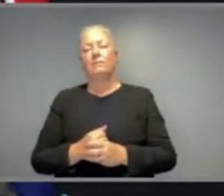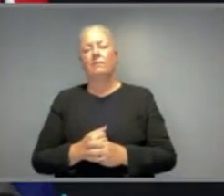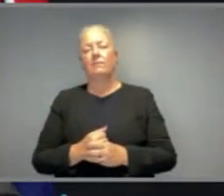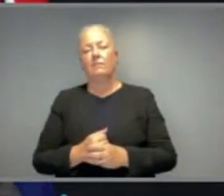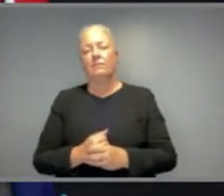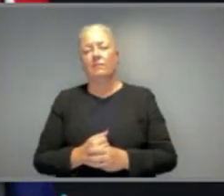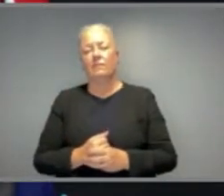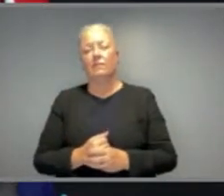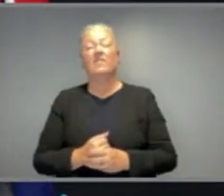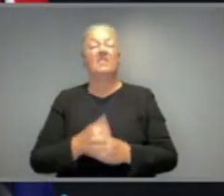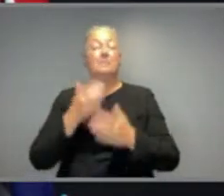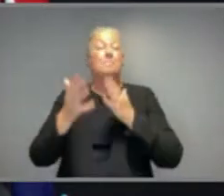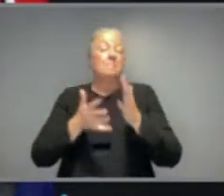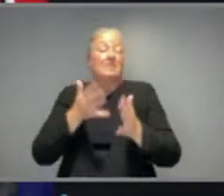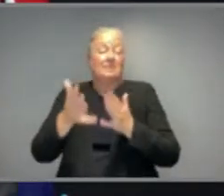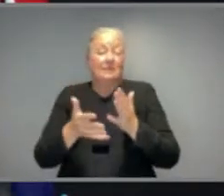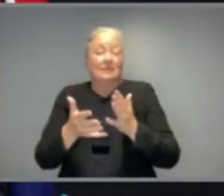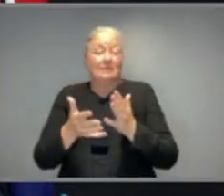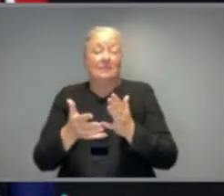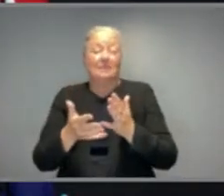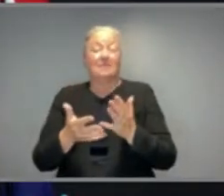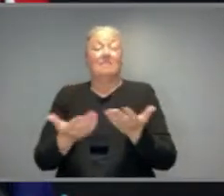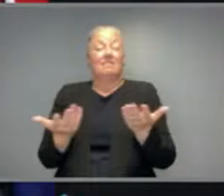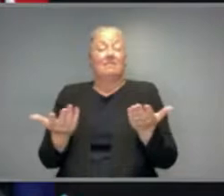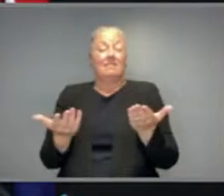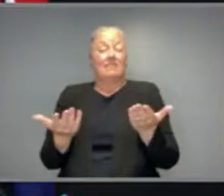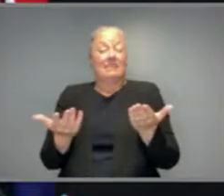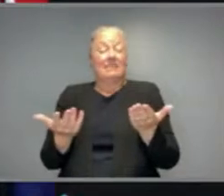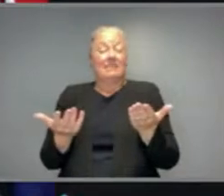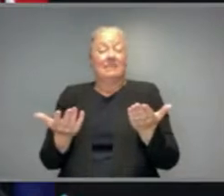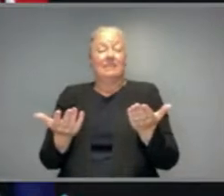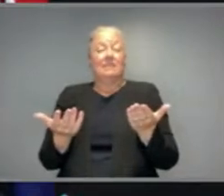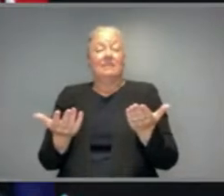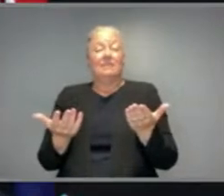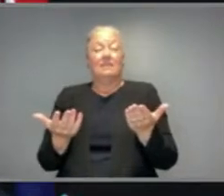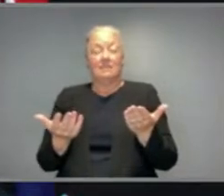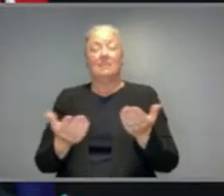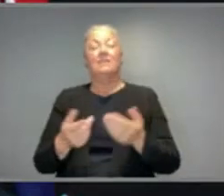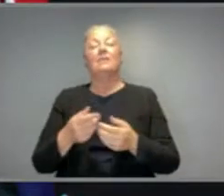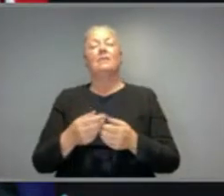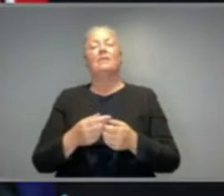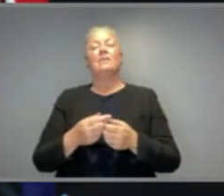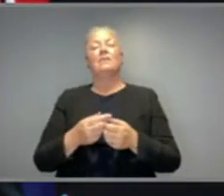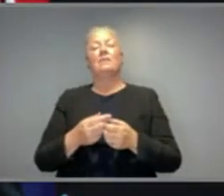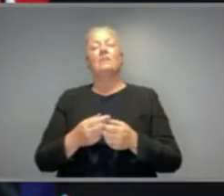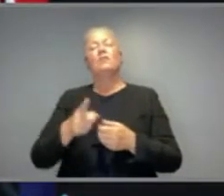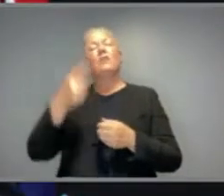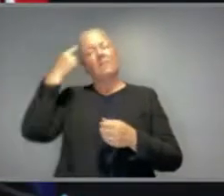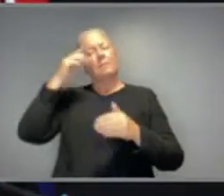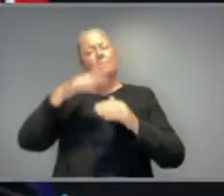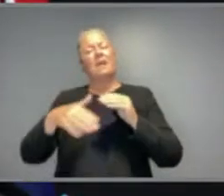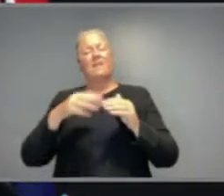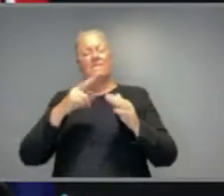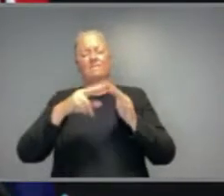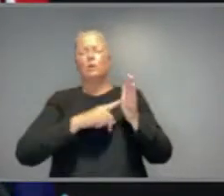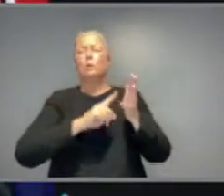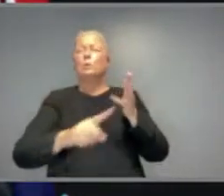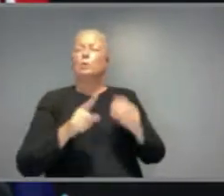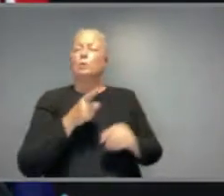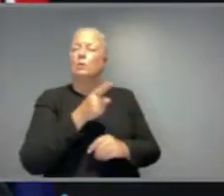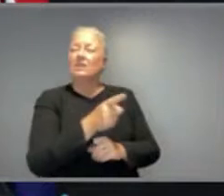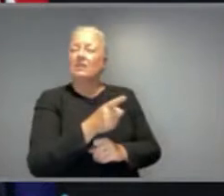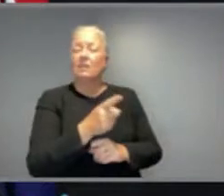are dealing with a scenario that's not unlike living with an infectious disease like the flu. So there will always be